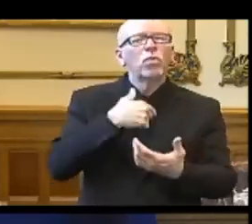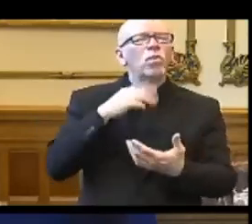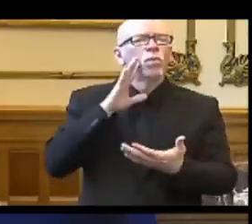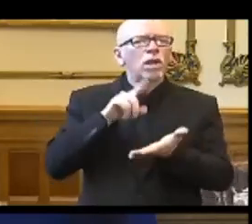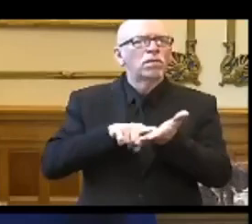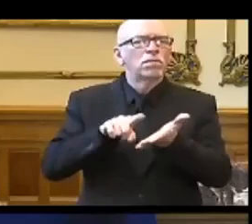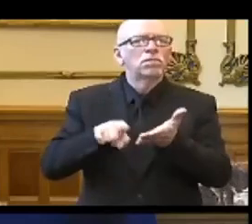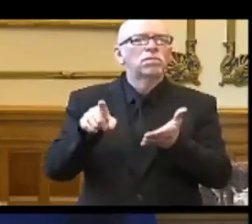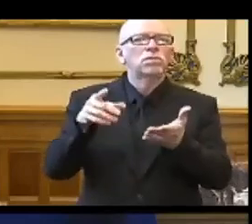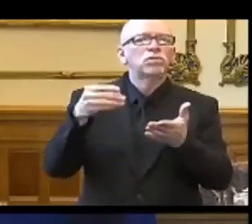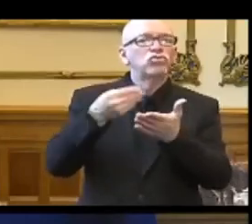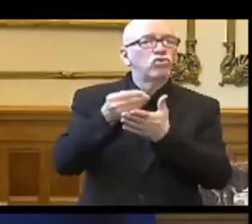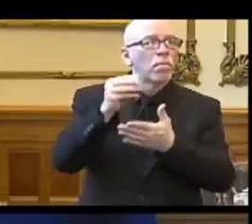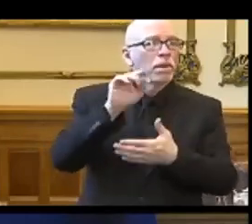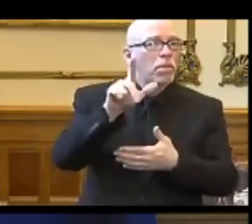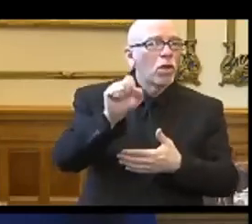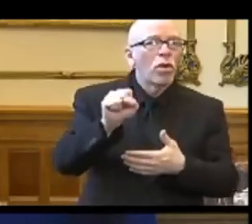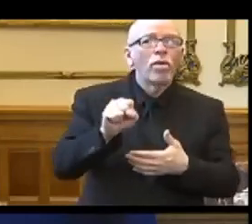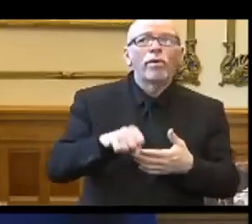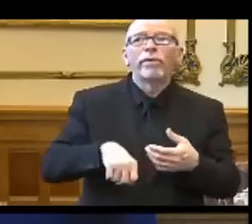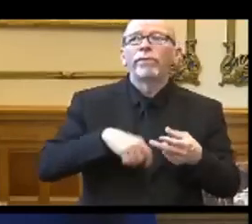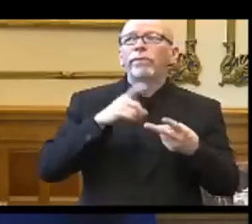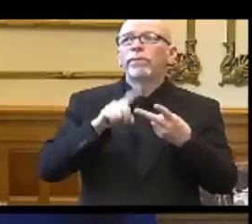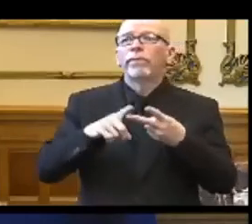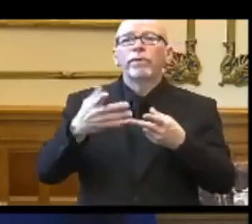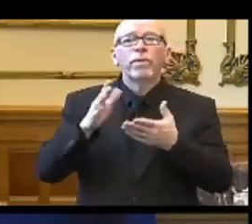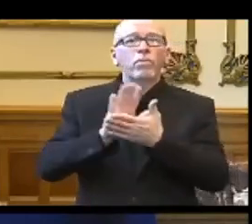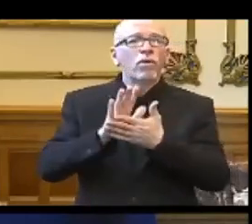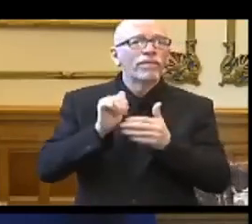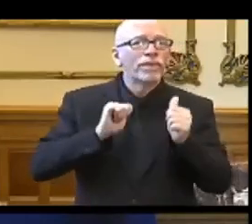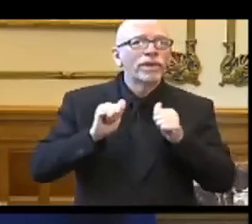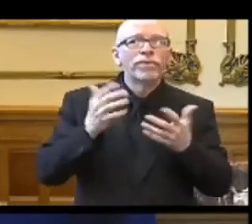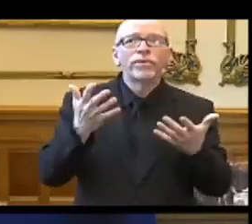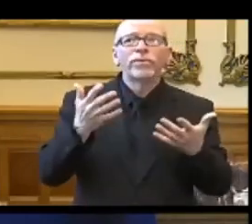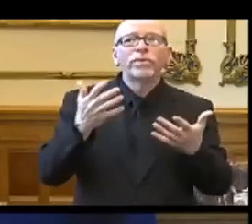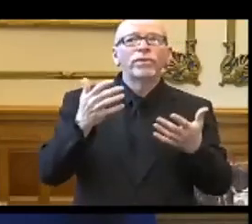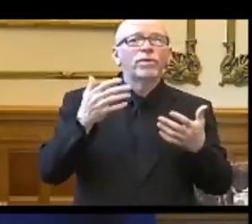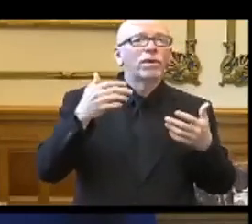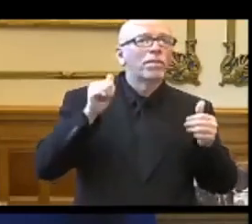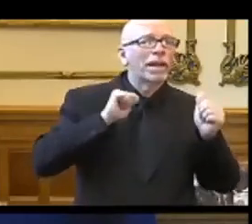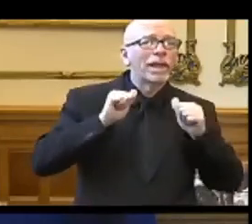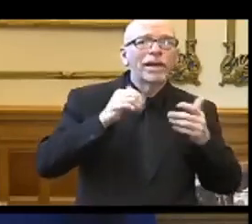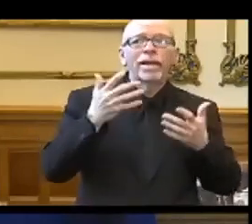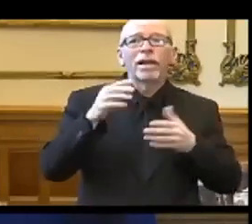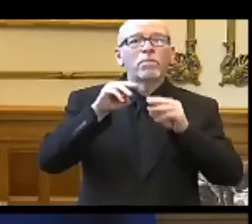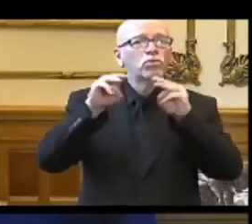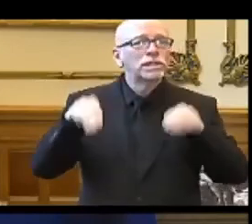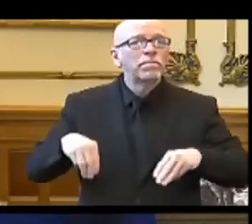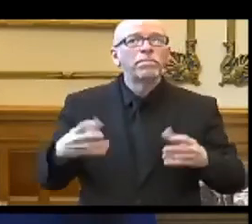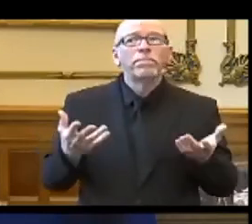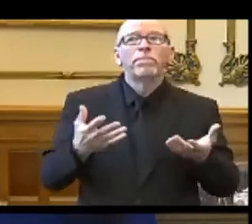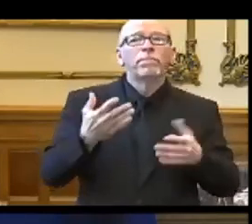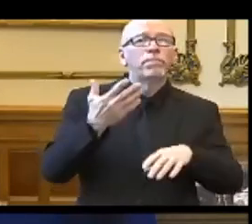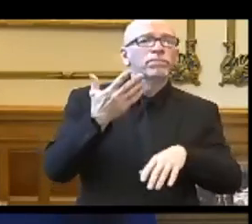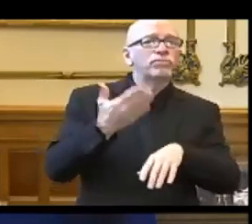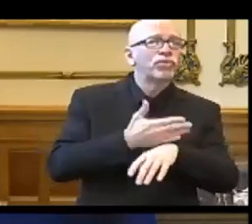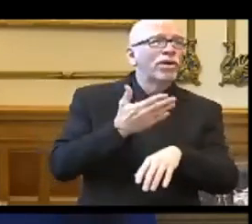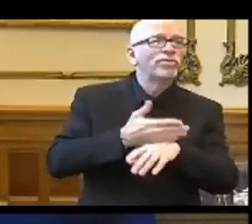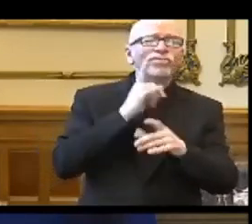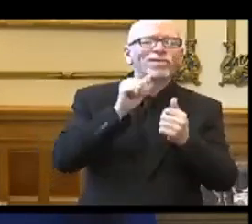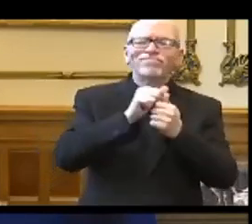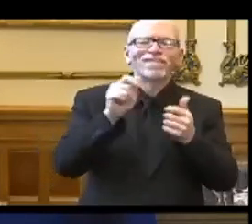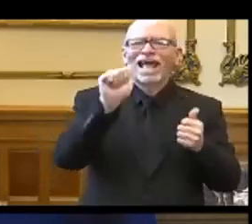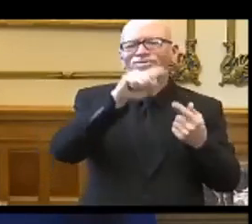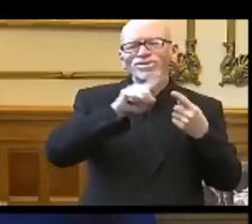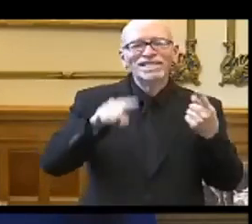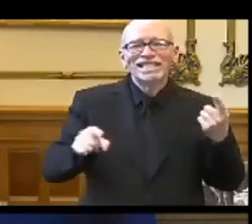at shopping malls, we'll look at theaters and museums and construction, et cetera, A to